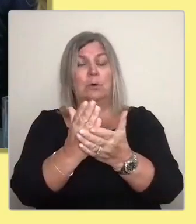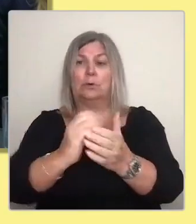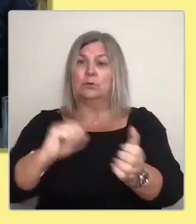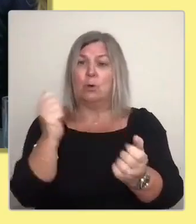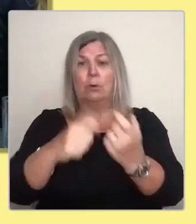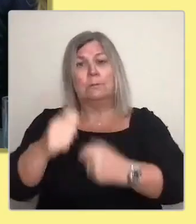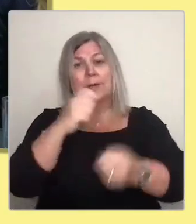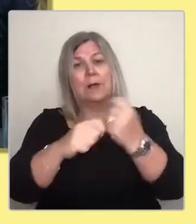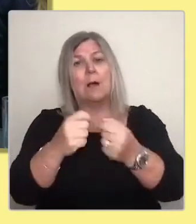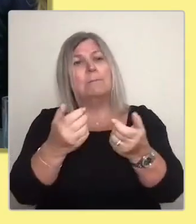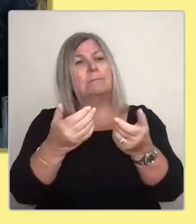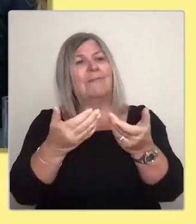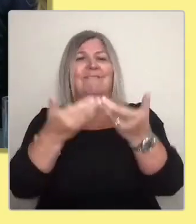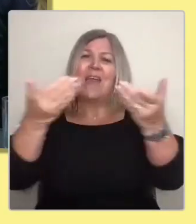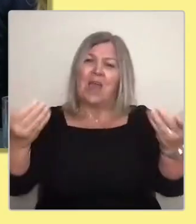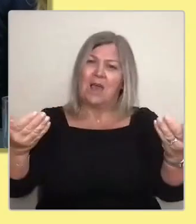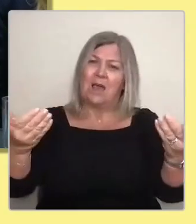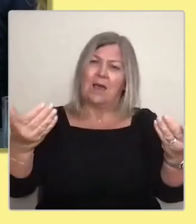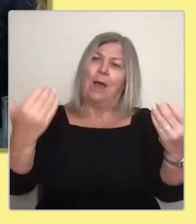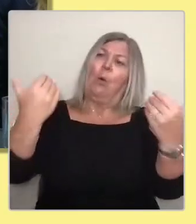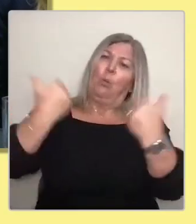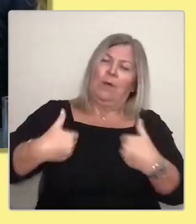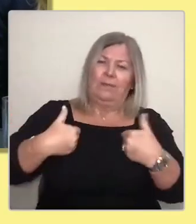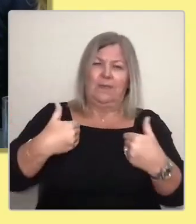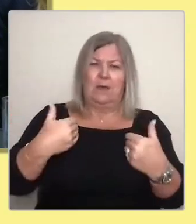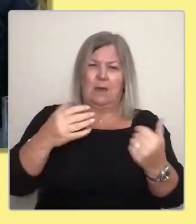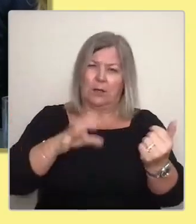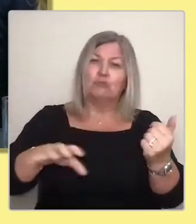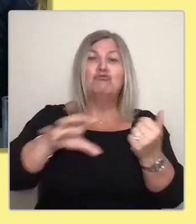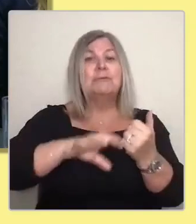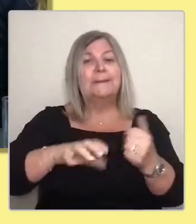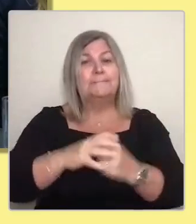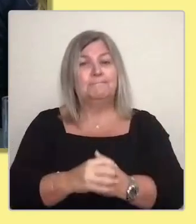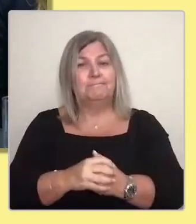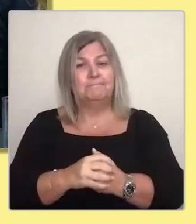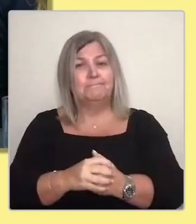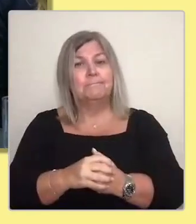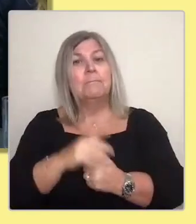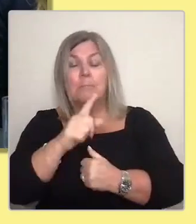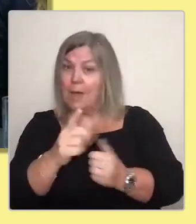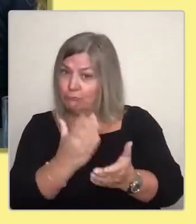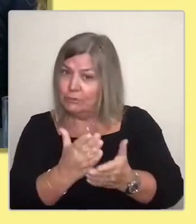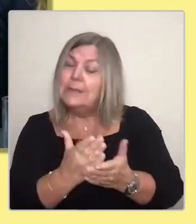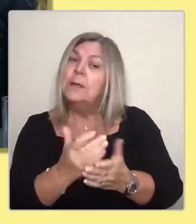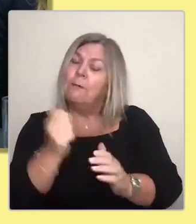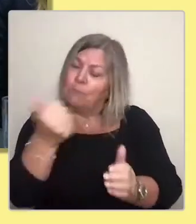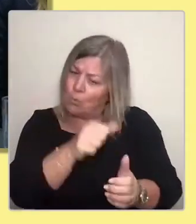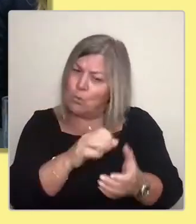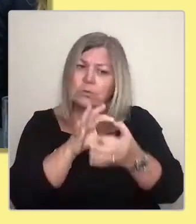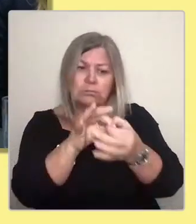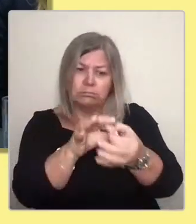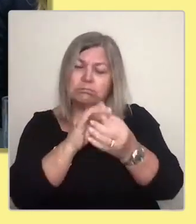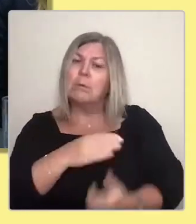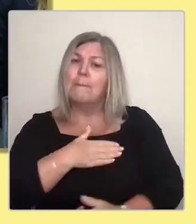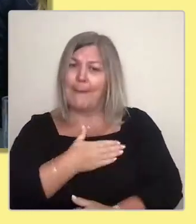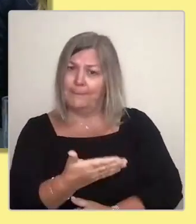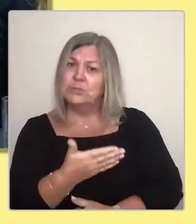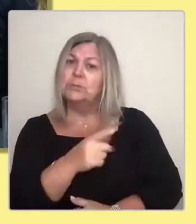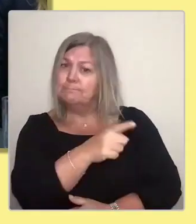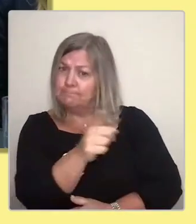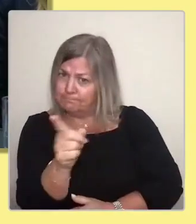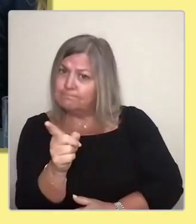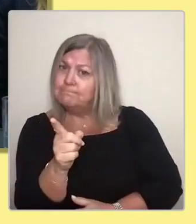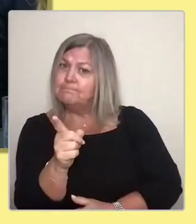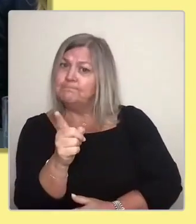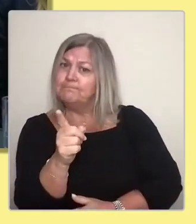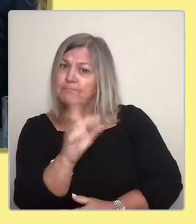need to be a longer time horizon. Publish that as informed by members, because there's great talent and expertise amongst our